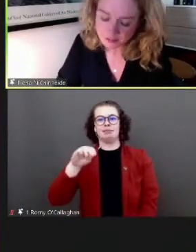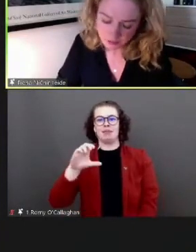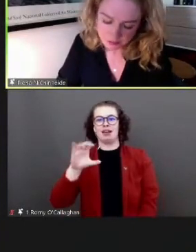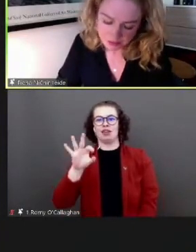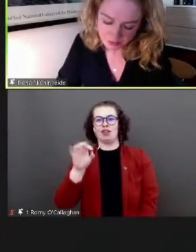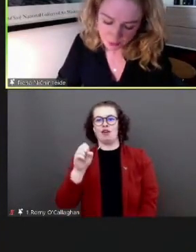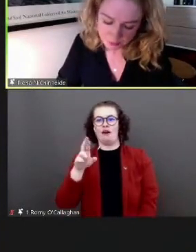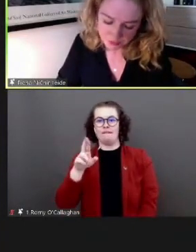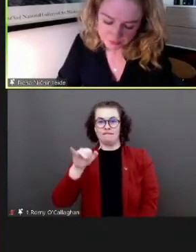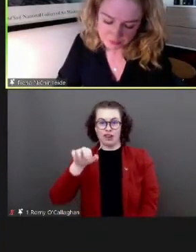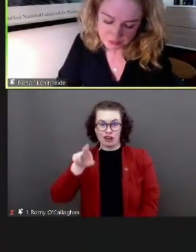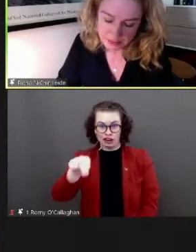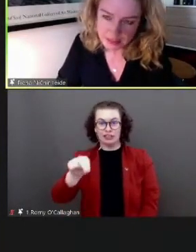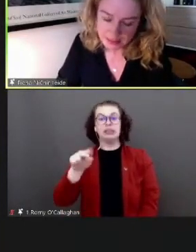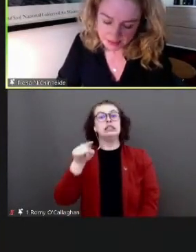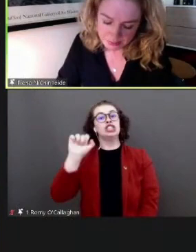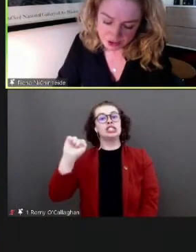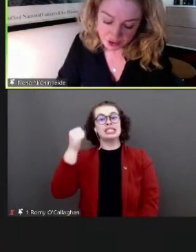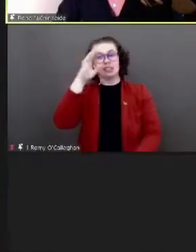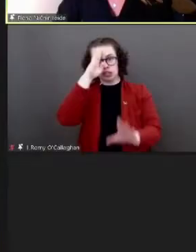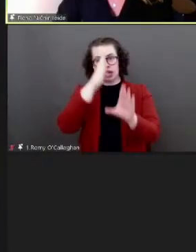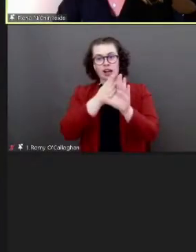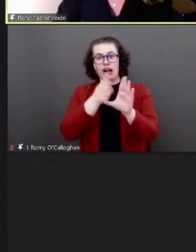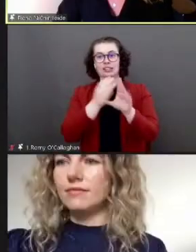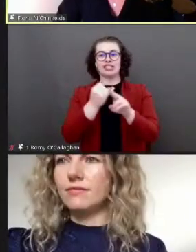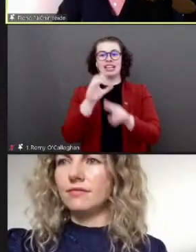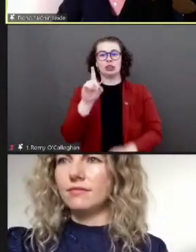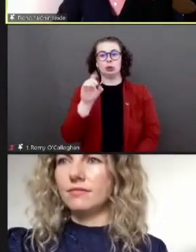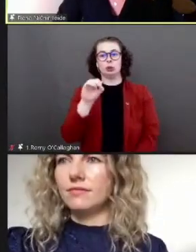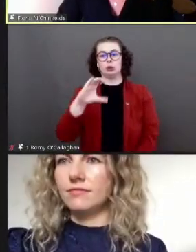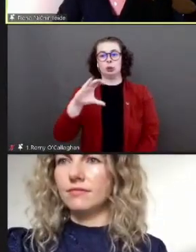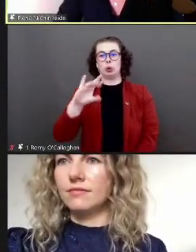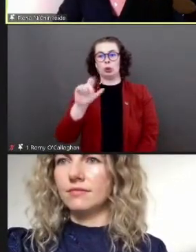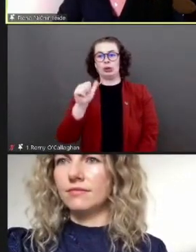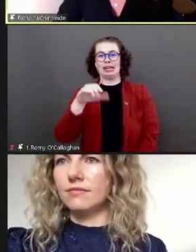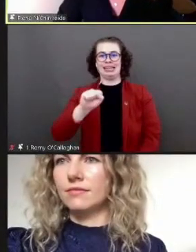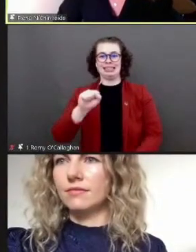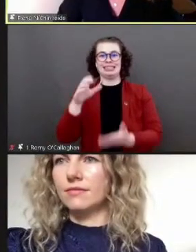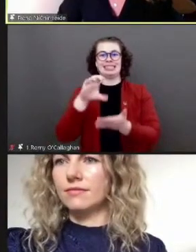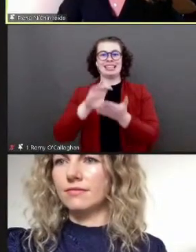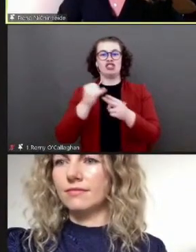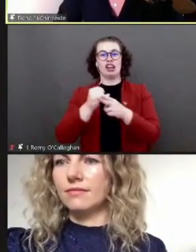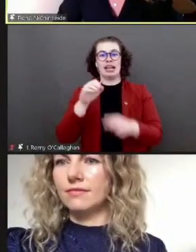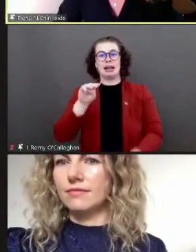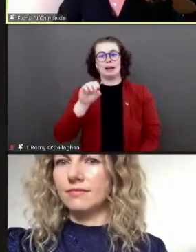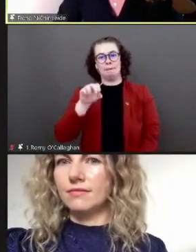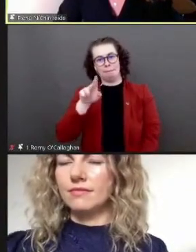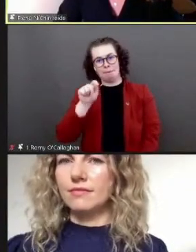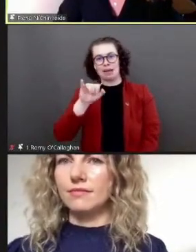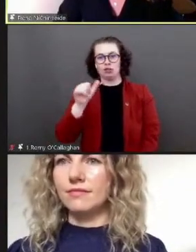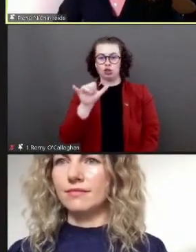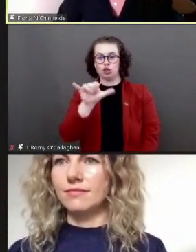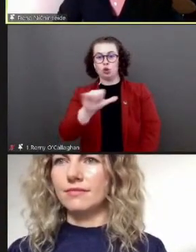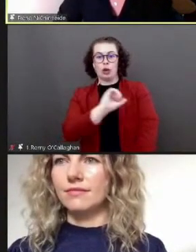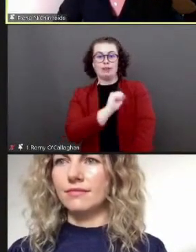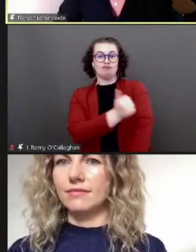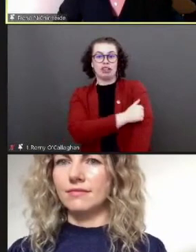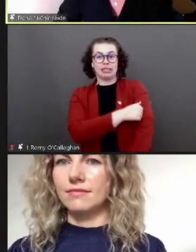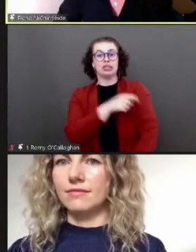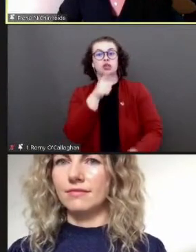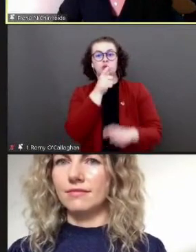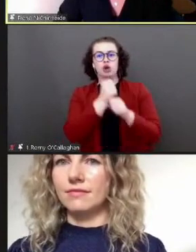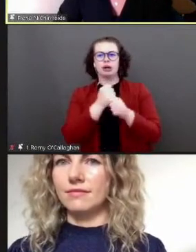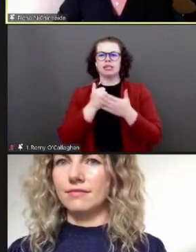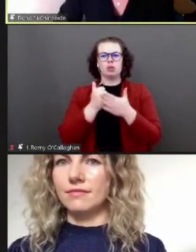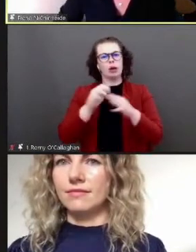Dóchas Centre in Mountjoy Prison. She will be speaking on the topic of towards trauma responsive custody supporting